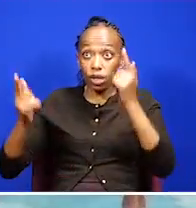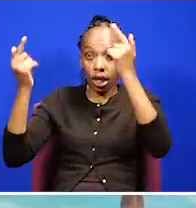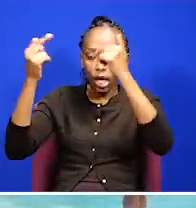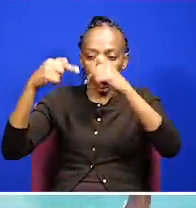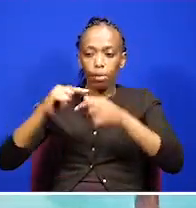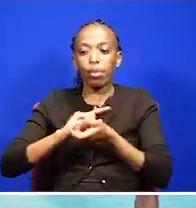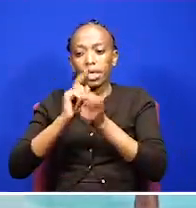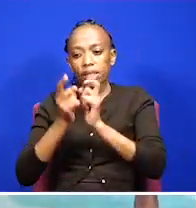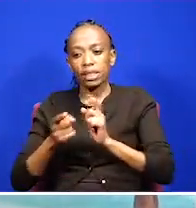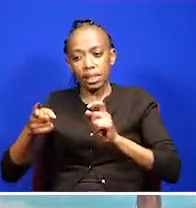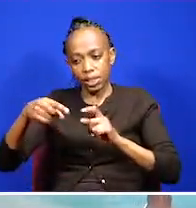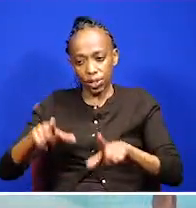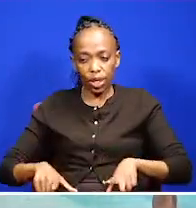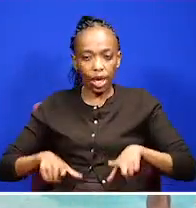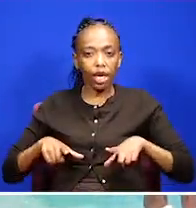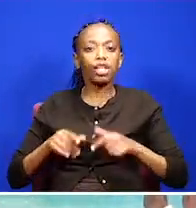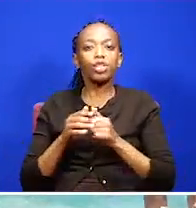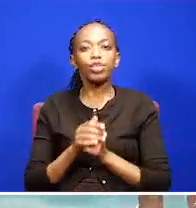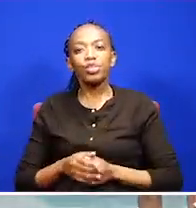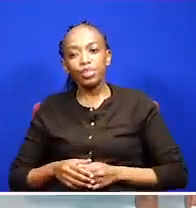Lord, come and change our